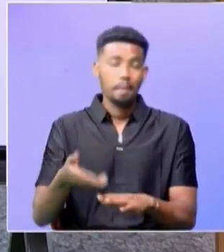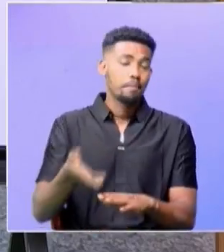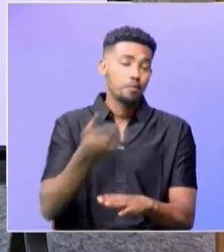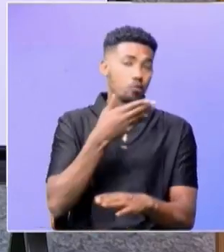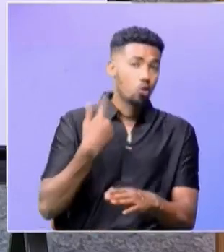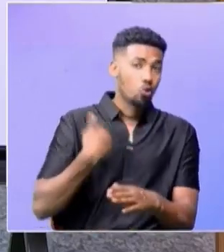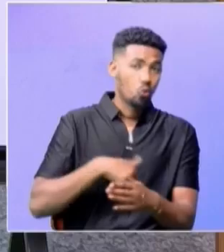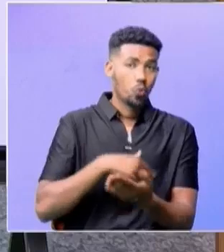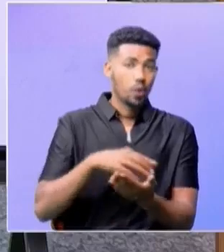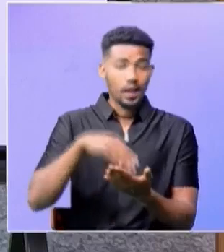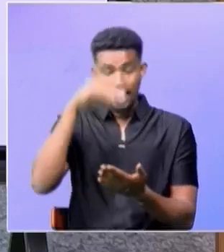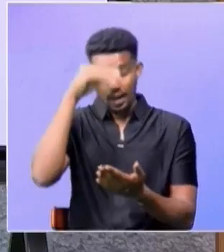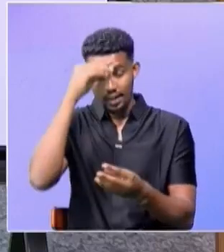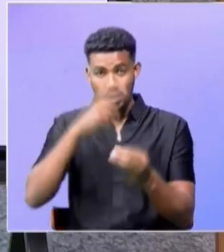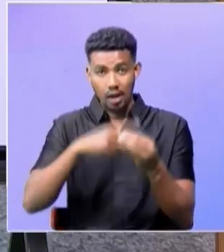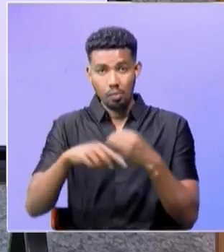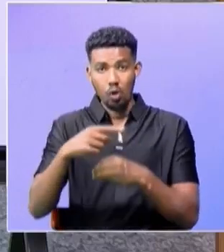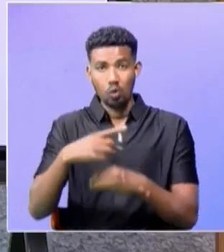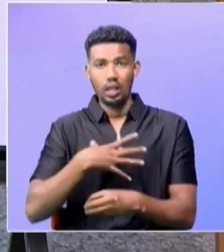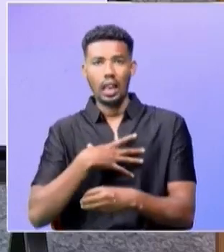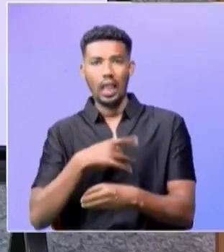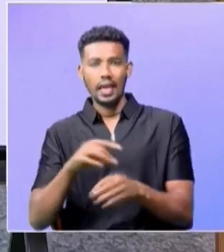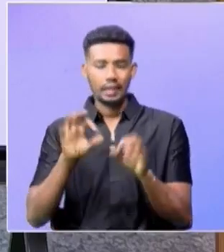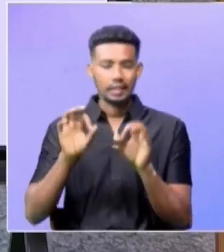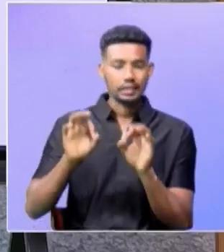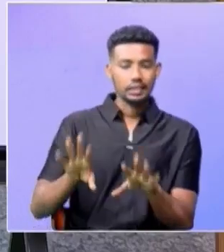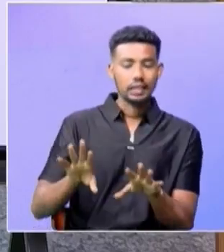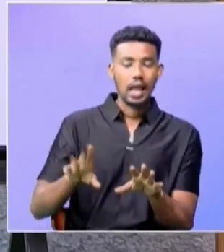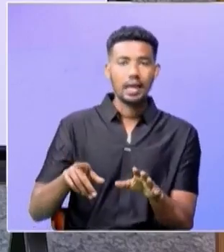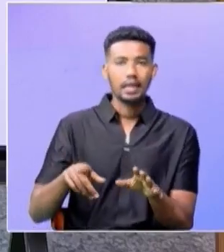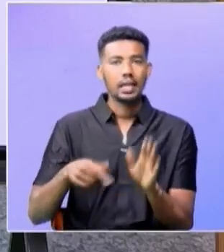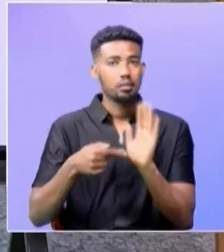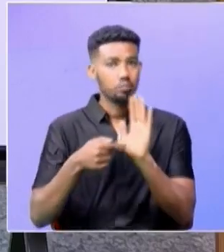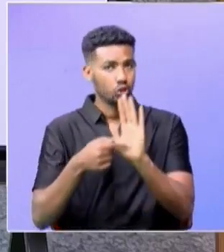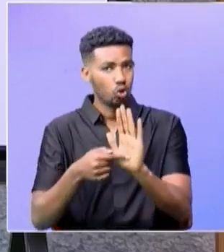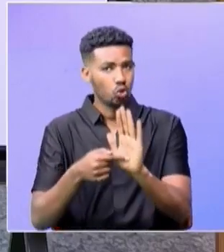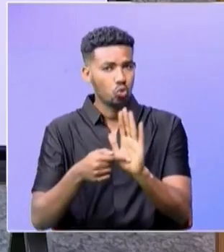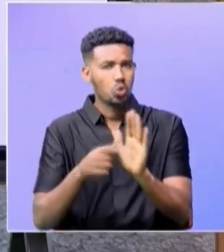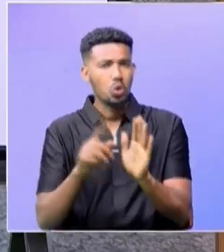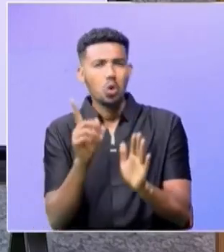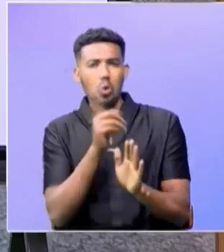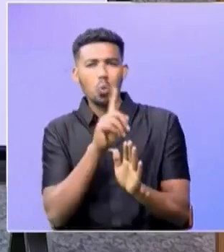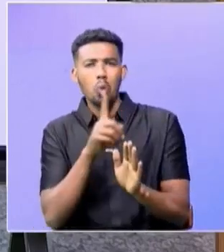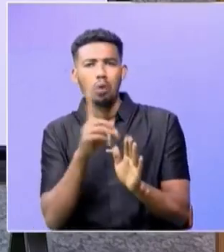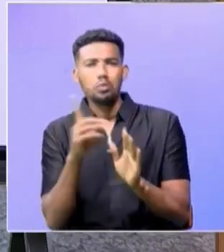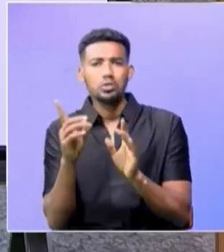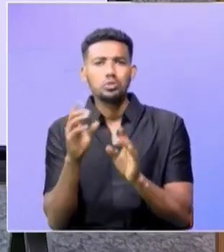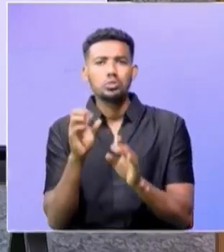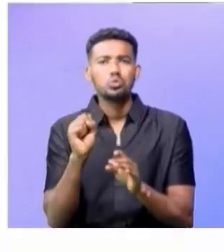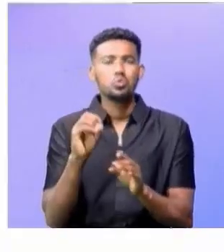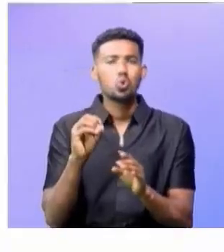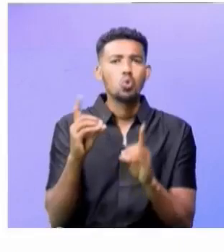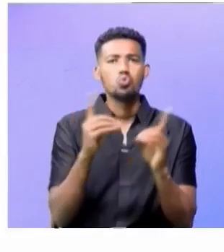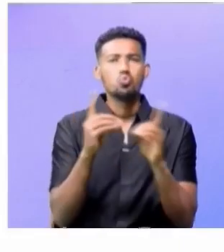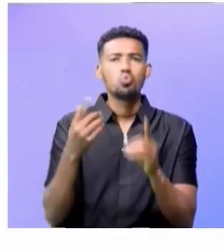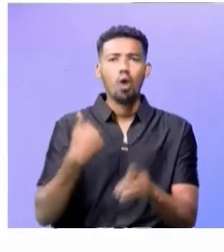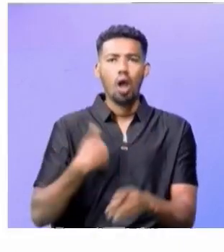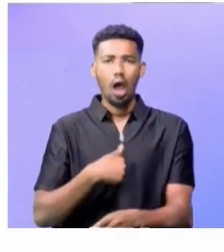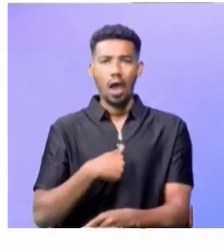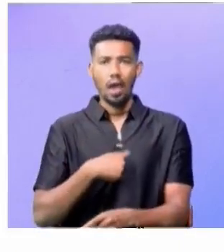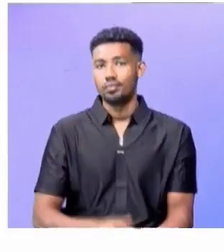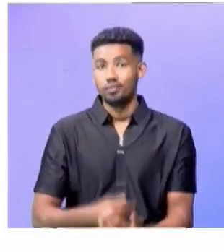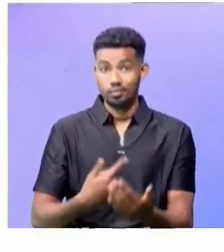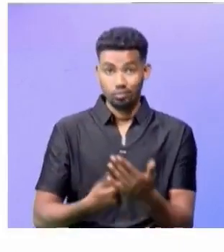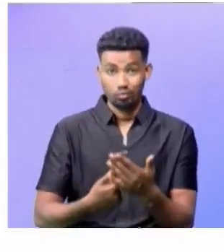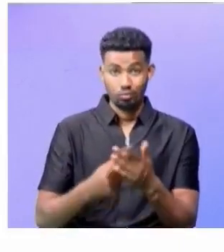about like and dislike, let me show you what is means so do I. Here is the topic.